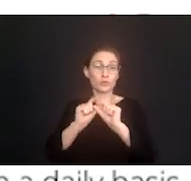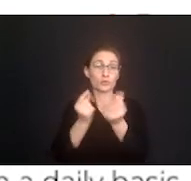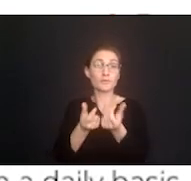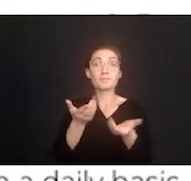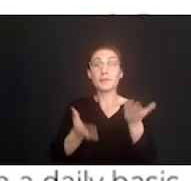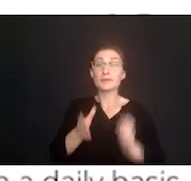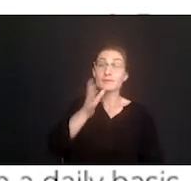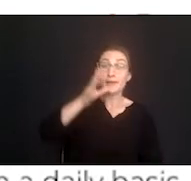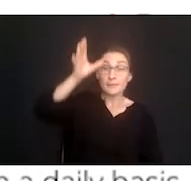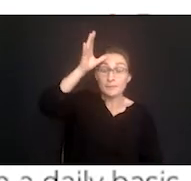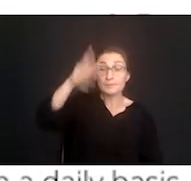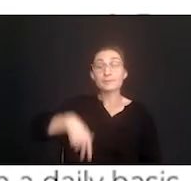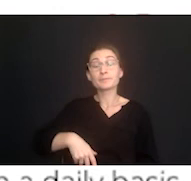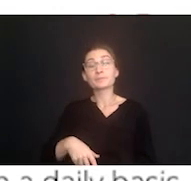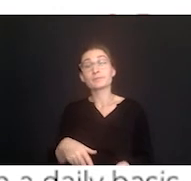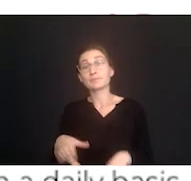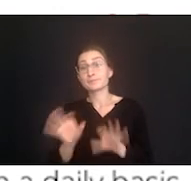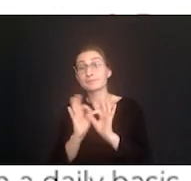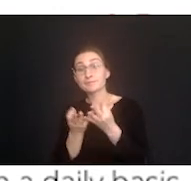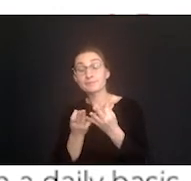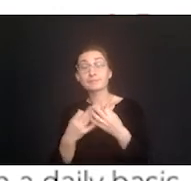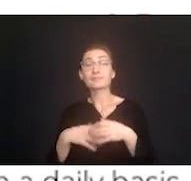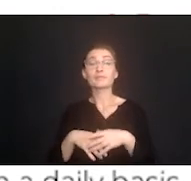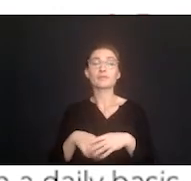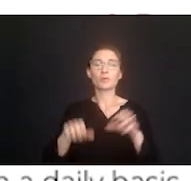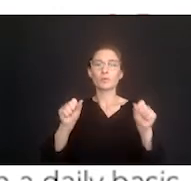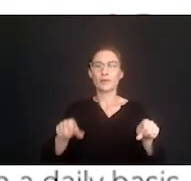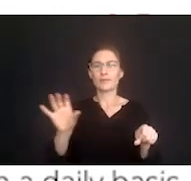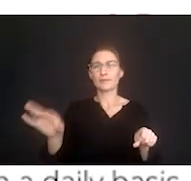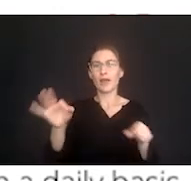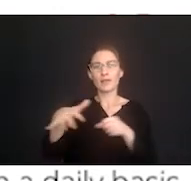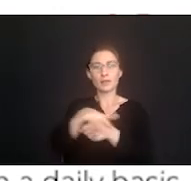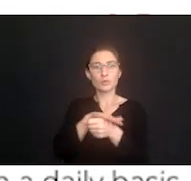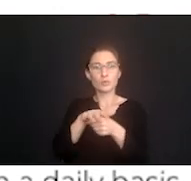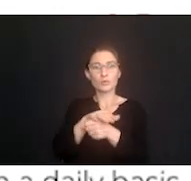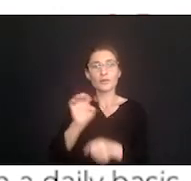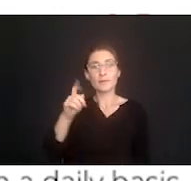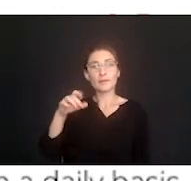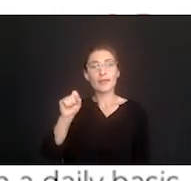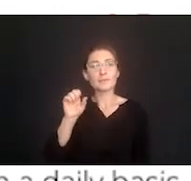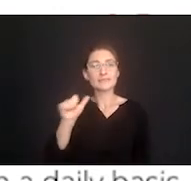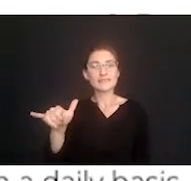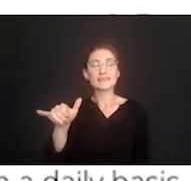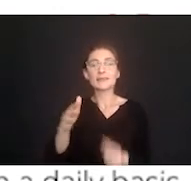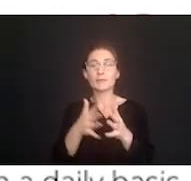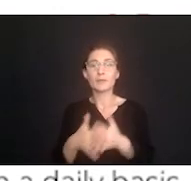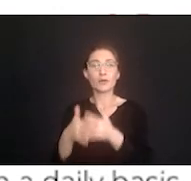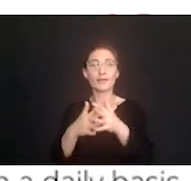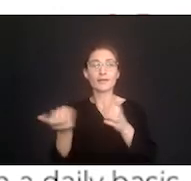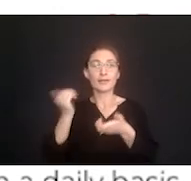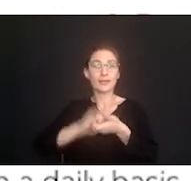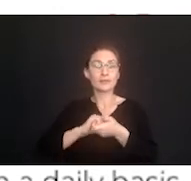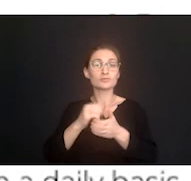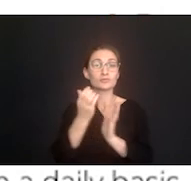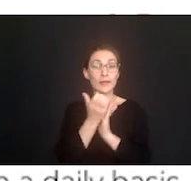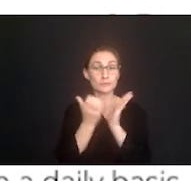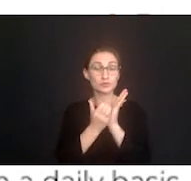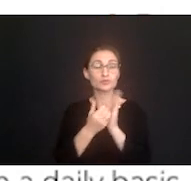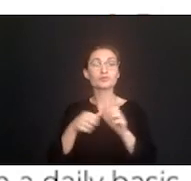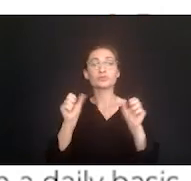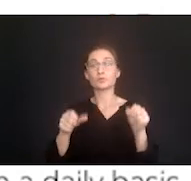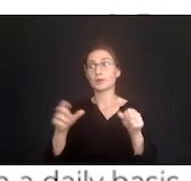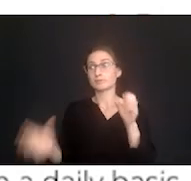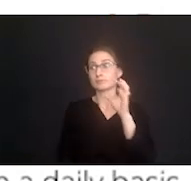parent support group or for family members of persons with epilepsy. Find out from your local Epilepsy Alliance America chapter if there's a support group that you can